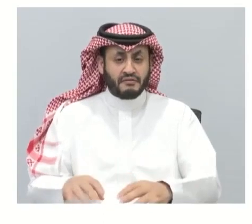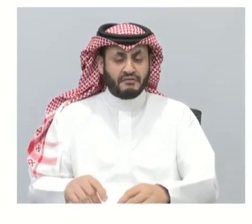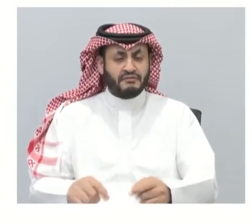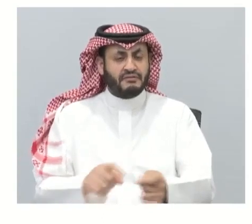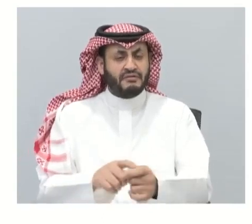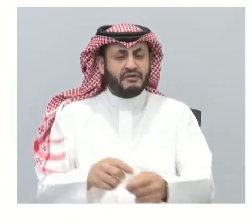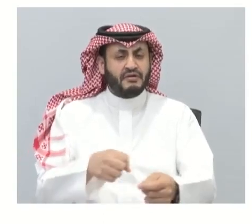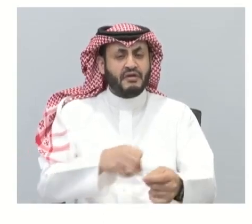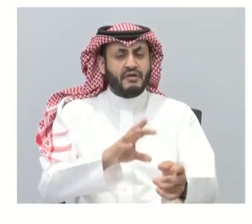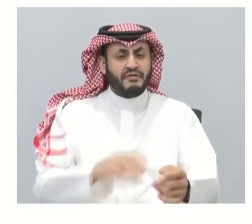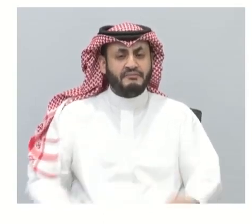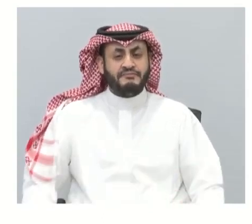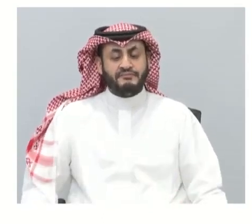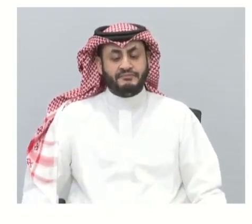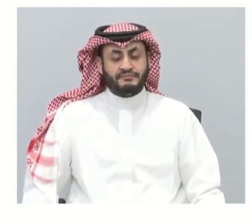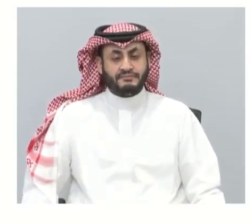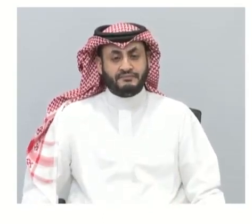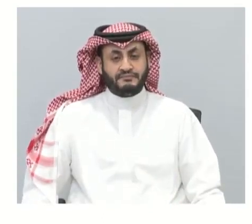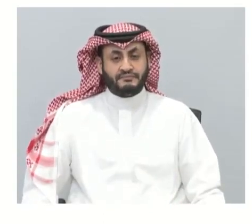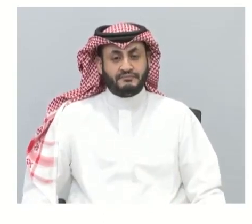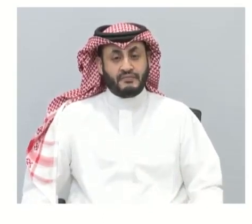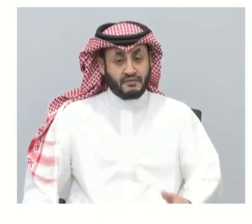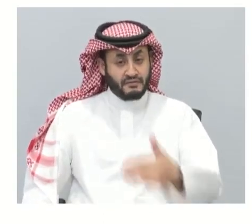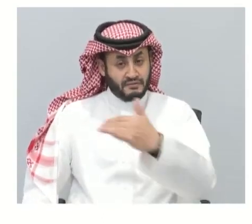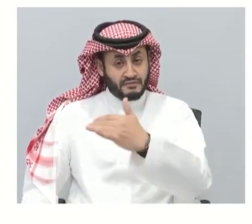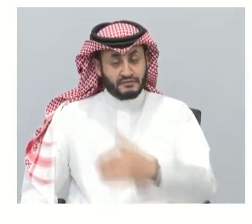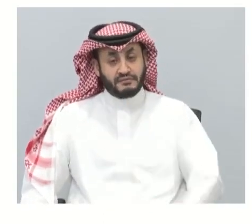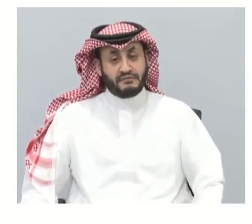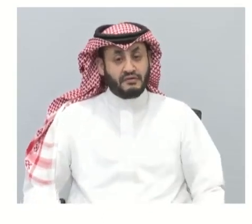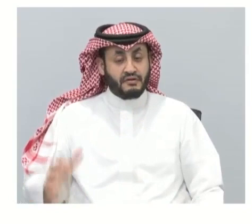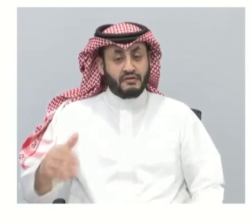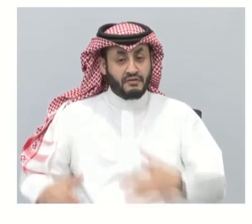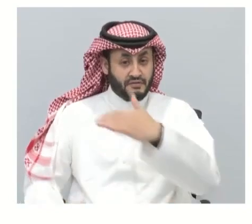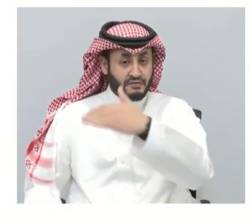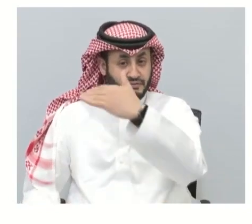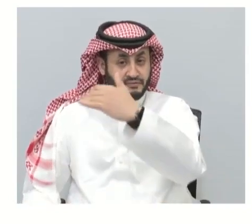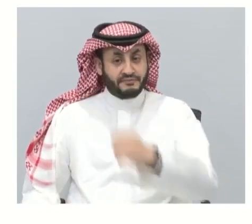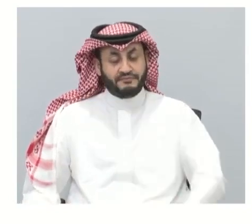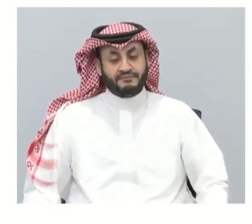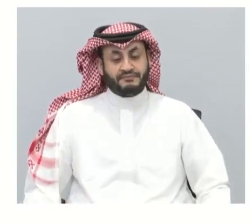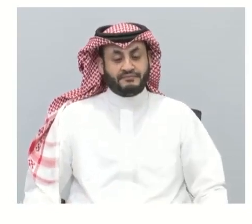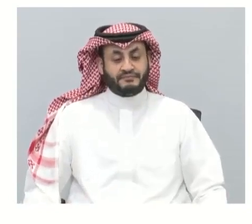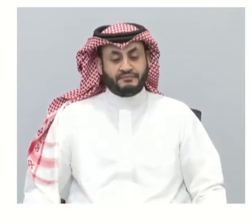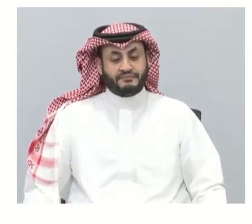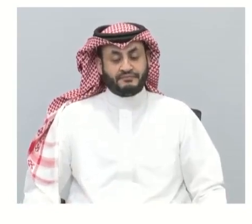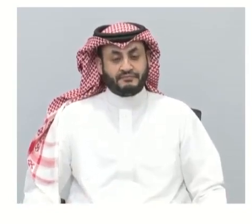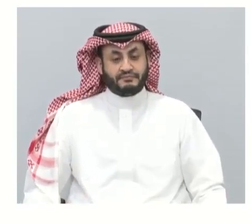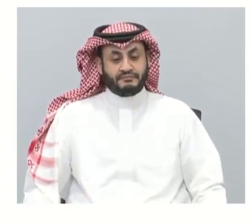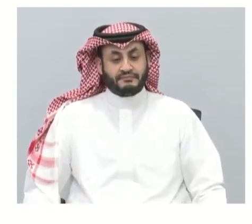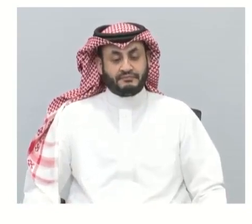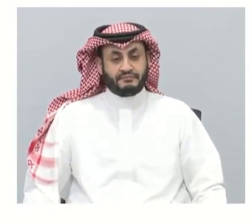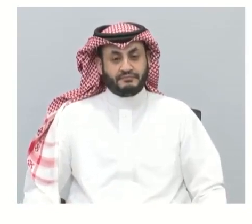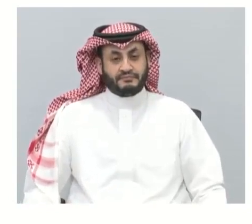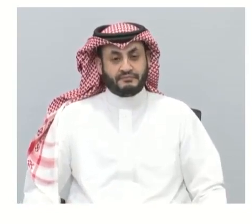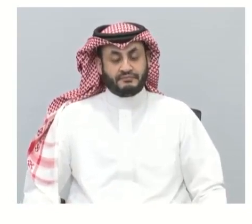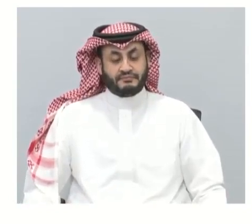writing or the basic knowledge. Let's think about things that are higher levels of thinking. Let's continue with the